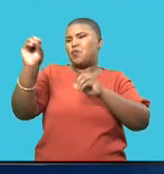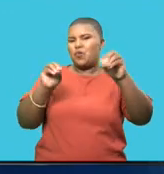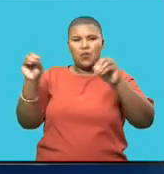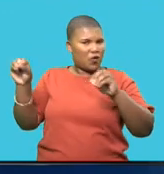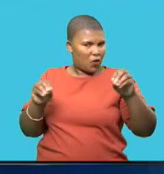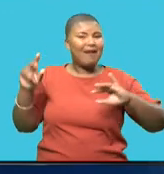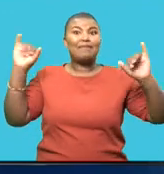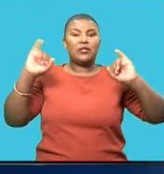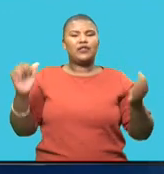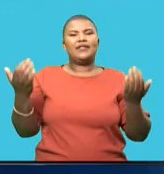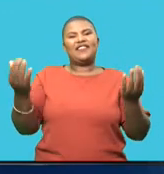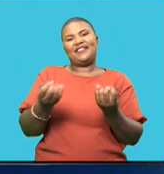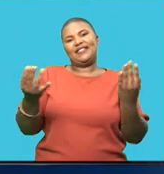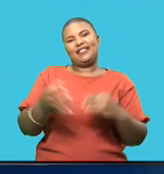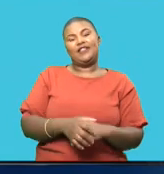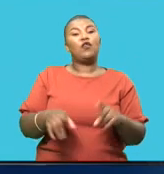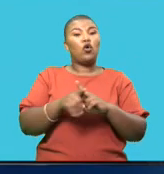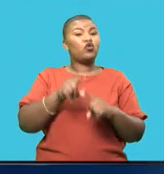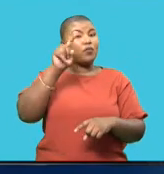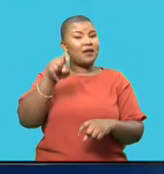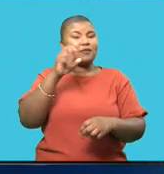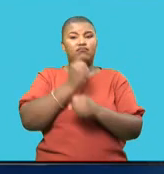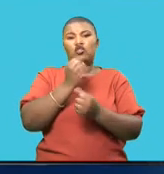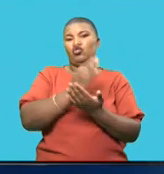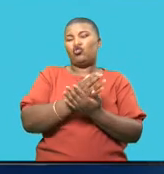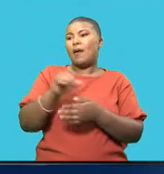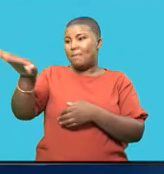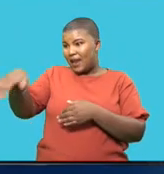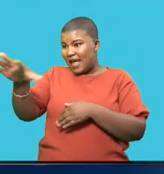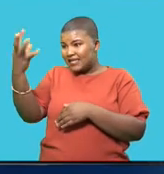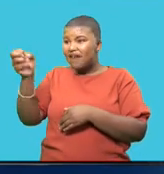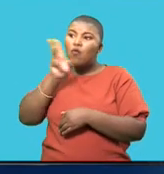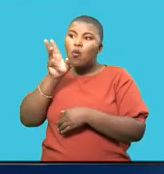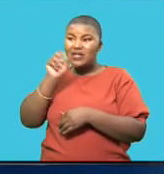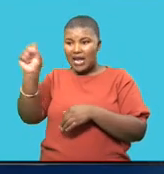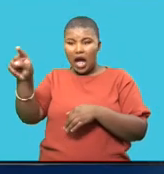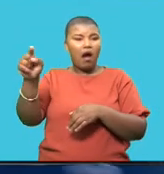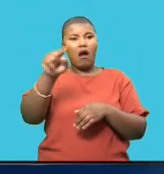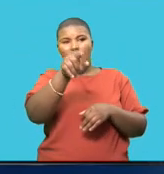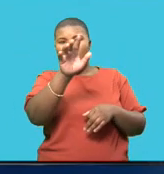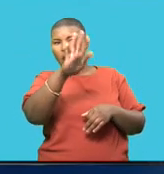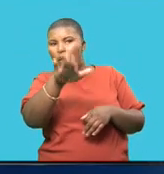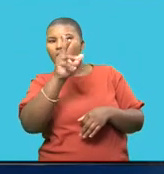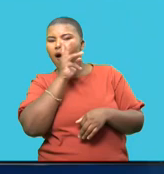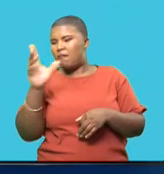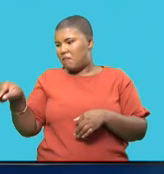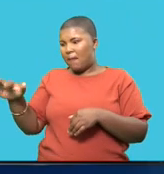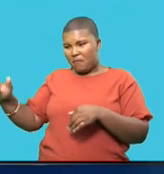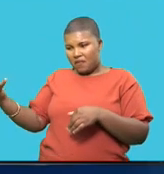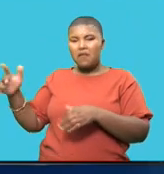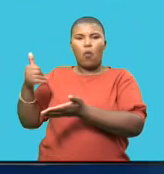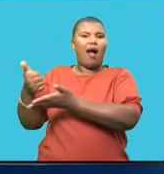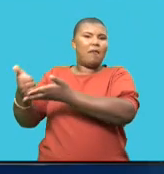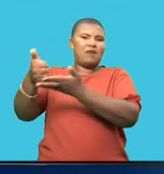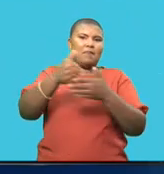So we had to identify areas more the water tanker would be able to get water from and go back to the scene. So